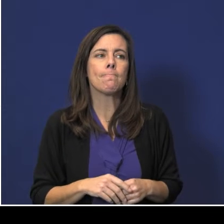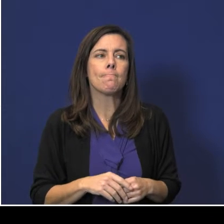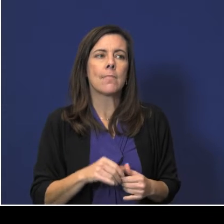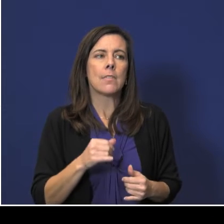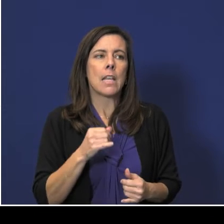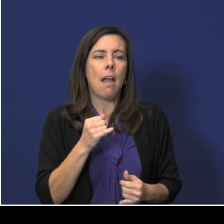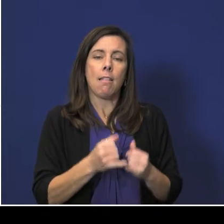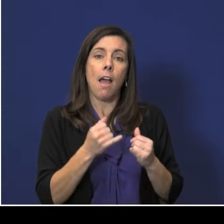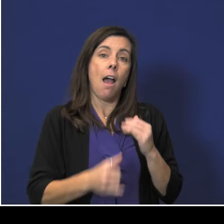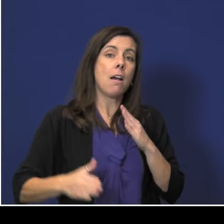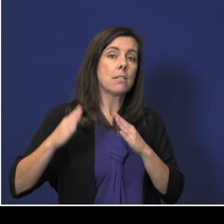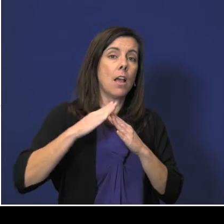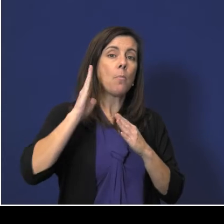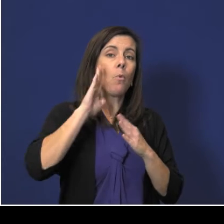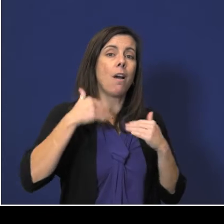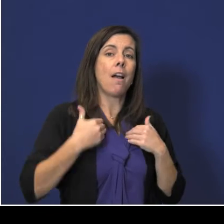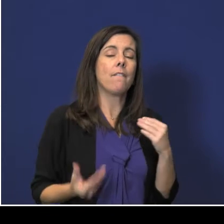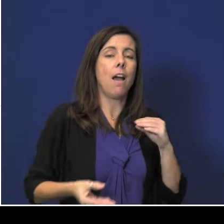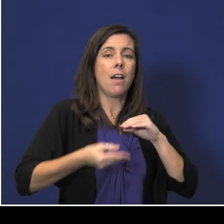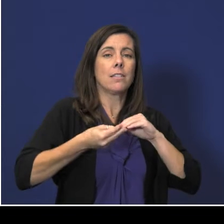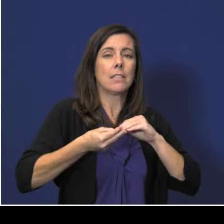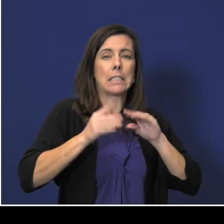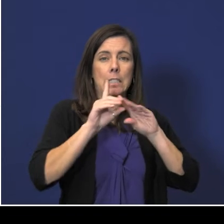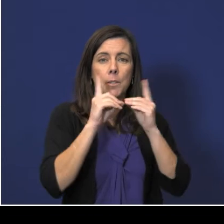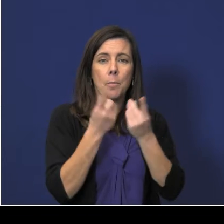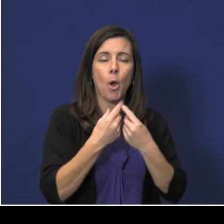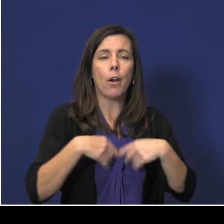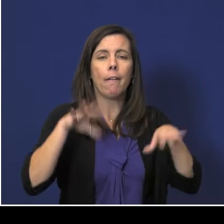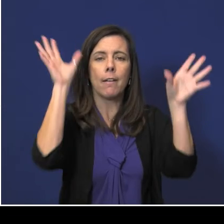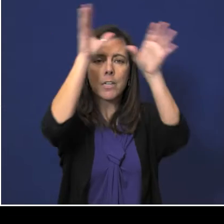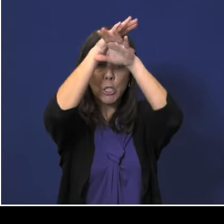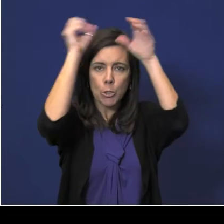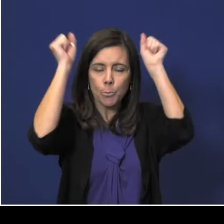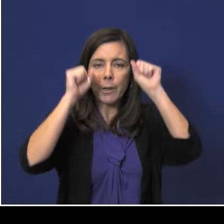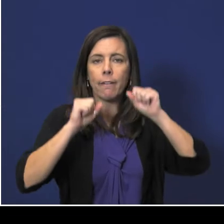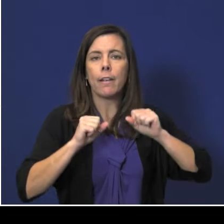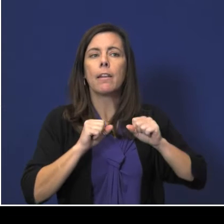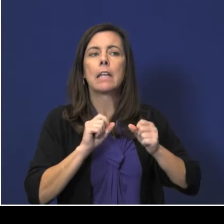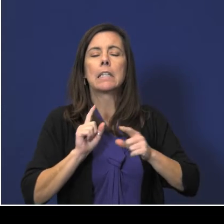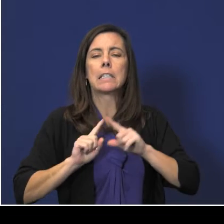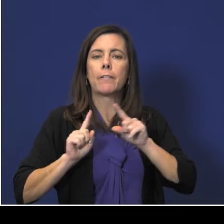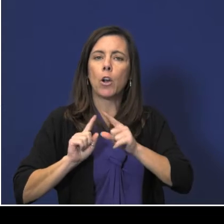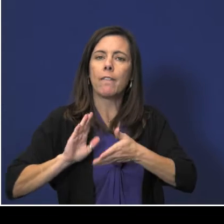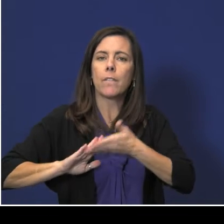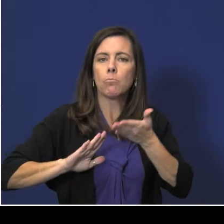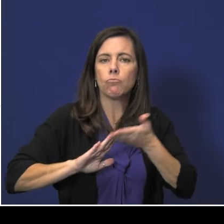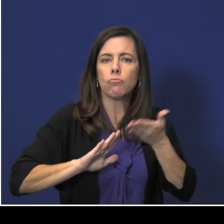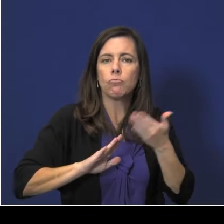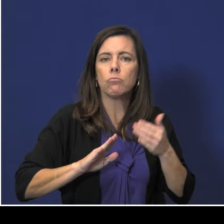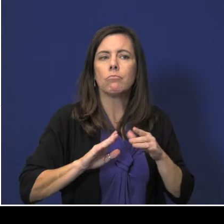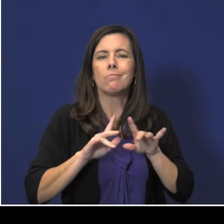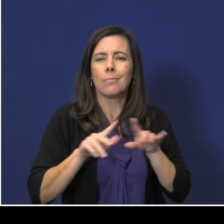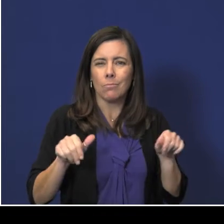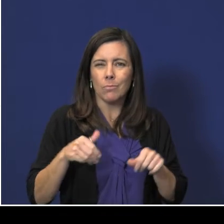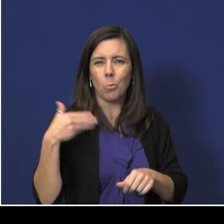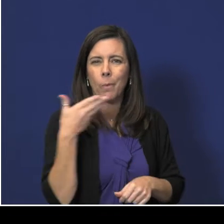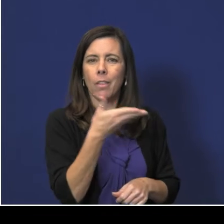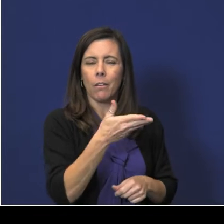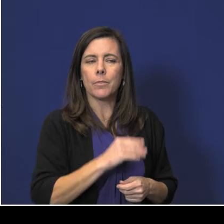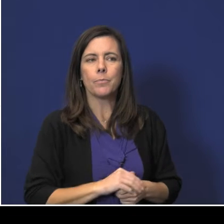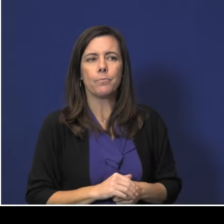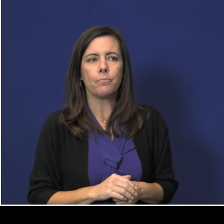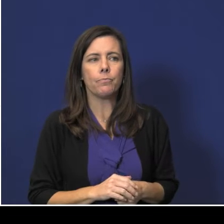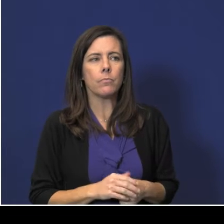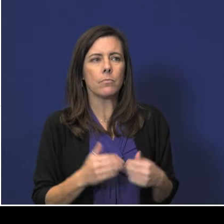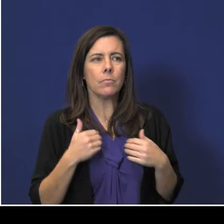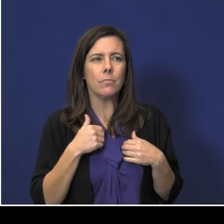level, we'll have some of the additional, again, departments, the superintendent, the facilities and operations, and et cetera, some of the other ones. So you can see, and there's even a